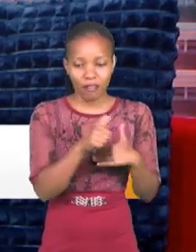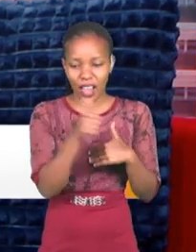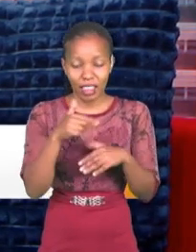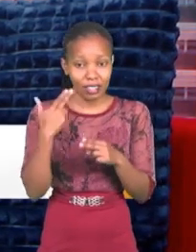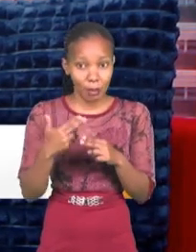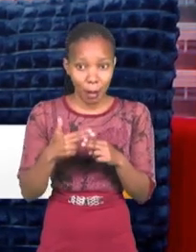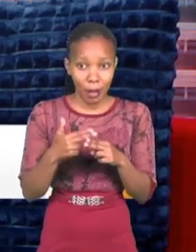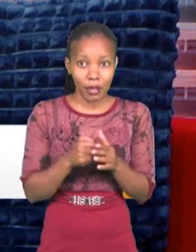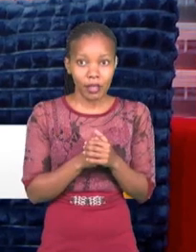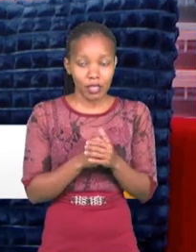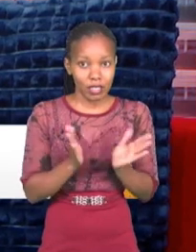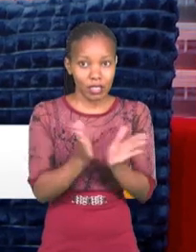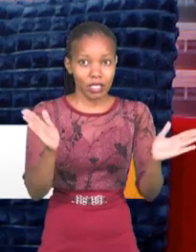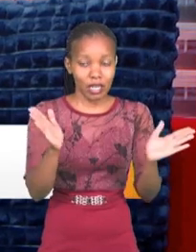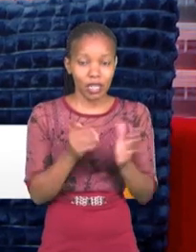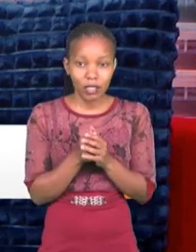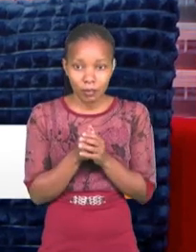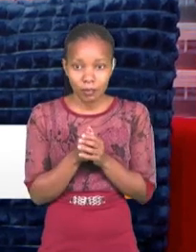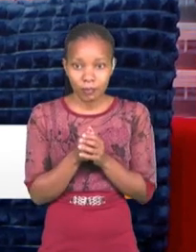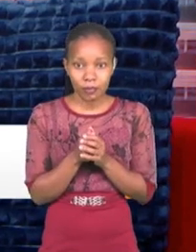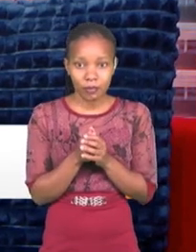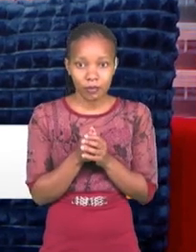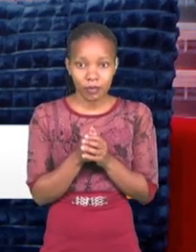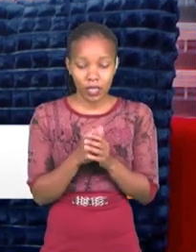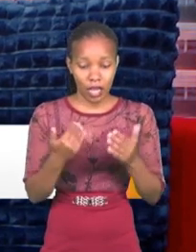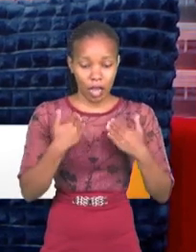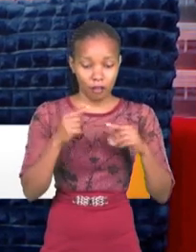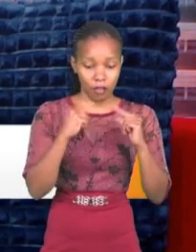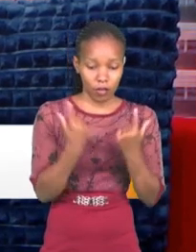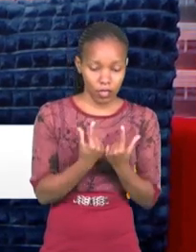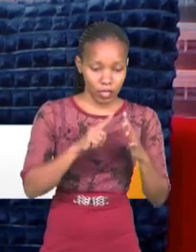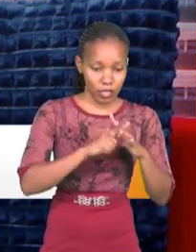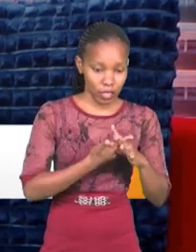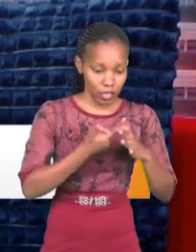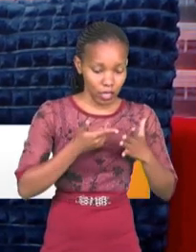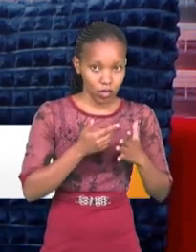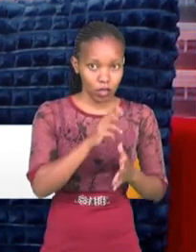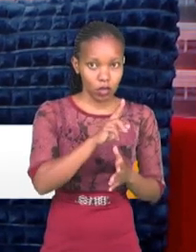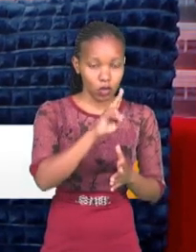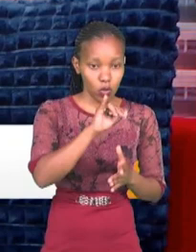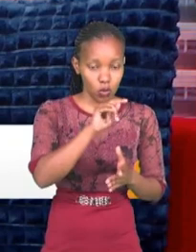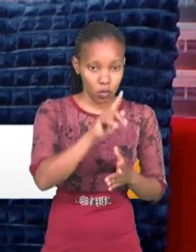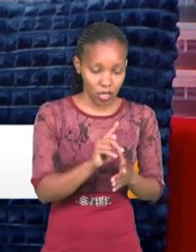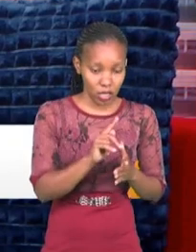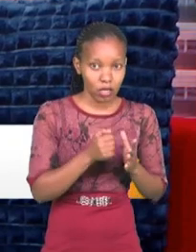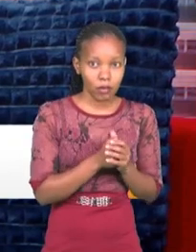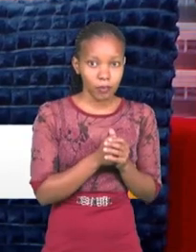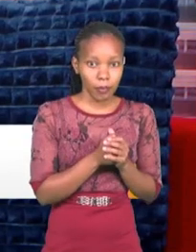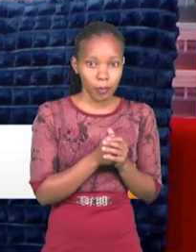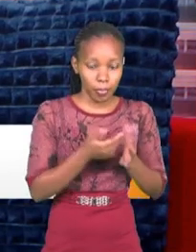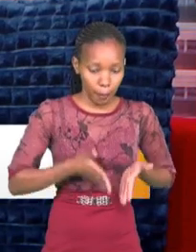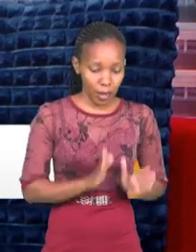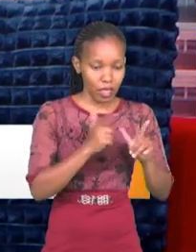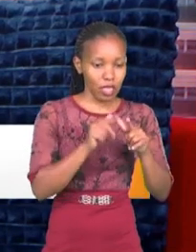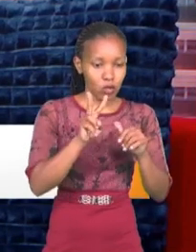group. Generally divided into age groups, like it starts from neonate. From birth to 28 days of life,